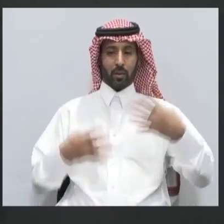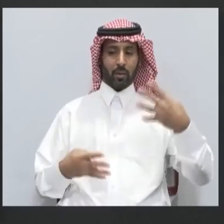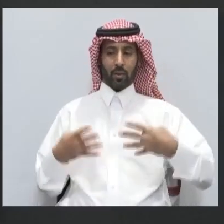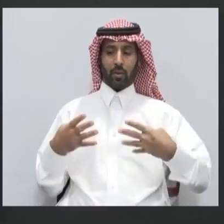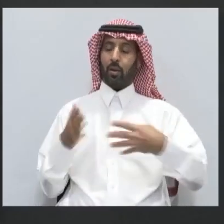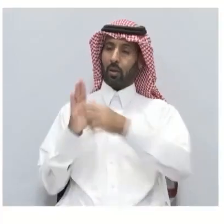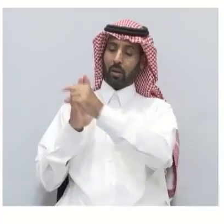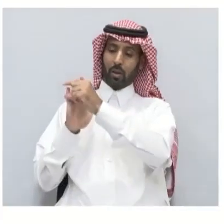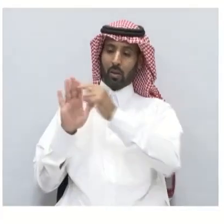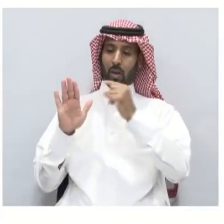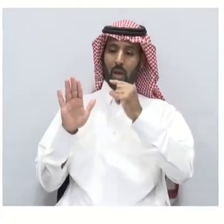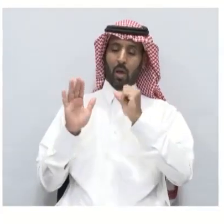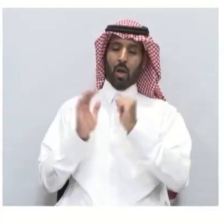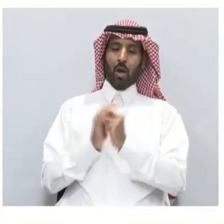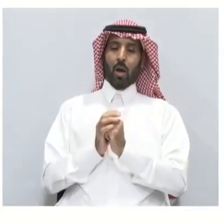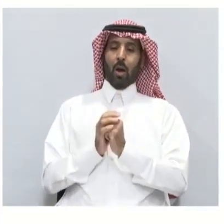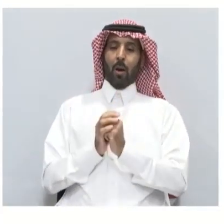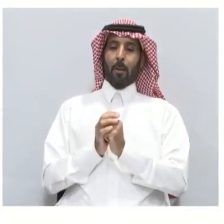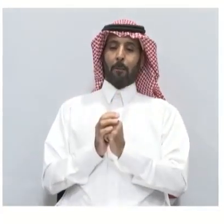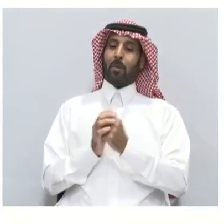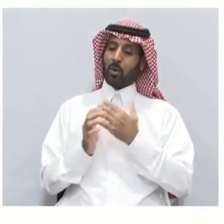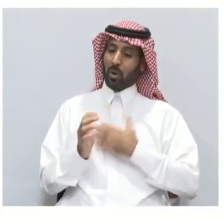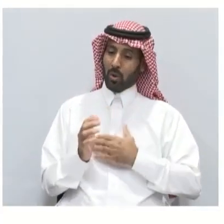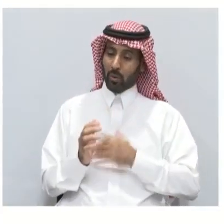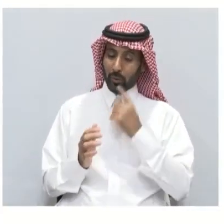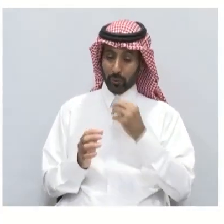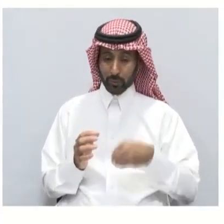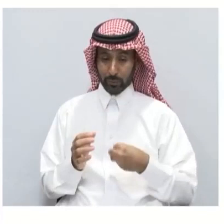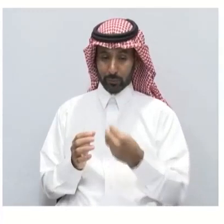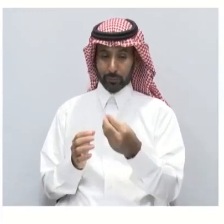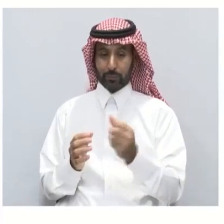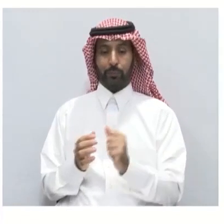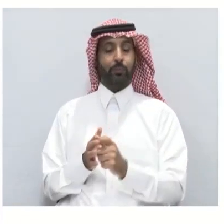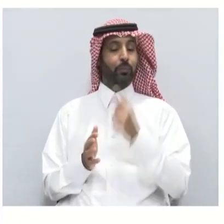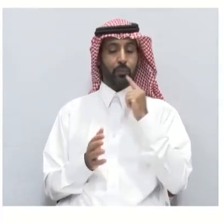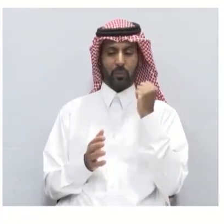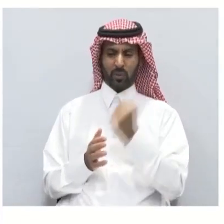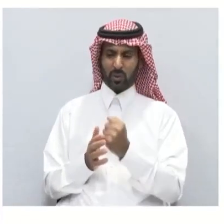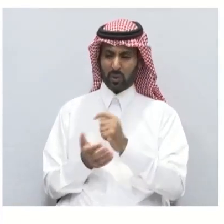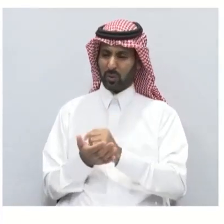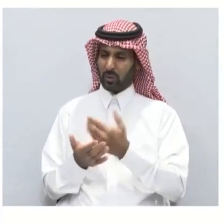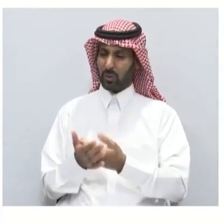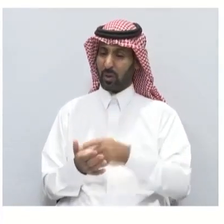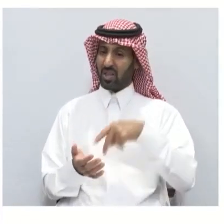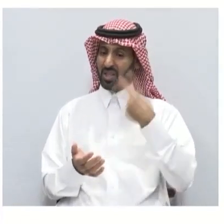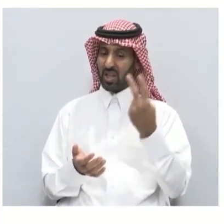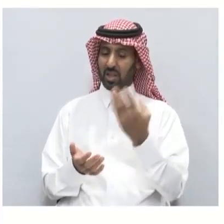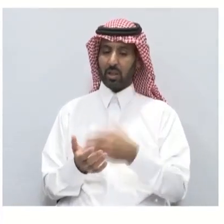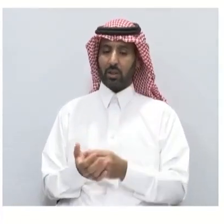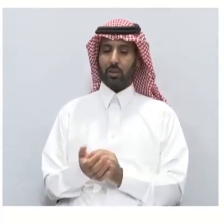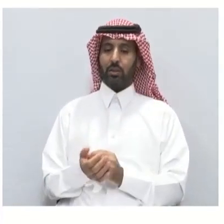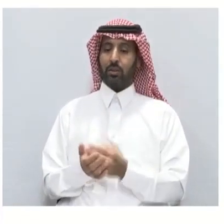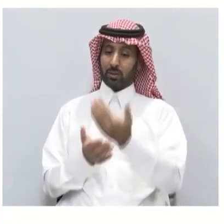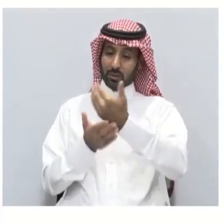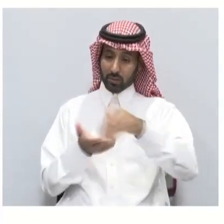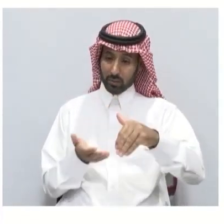Again, these are the headlines. British burglar says sorry with flowers. The second one, killer sentenced to die for a second time. Credit